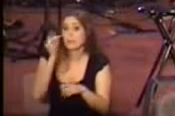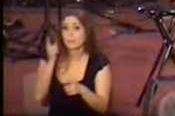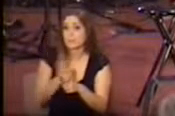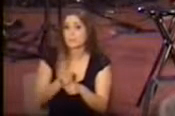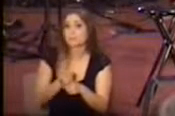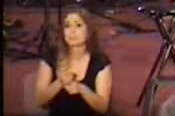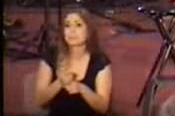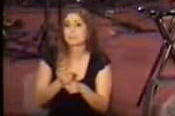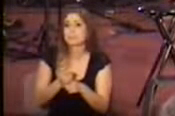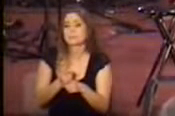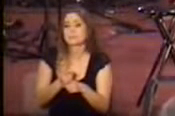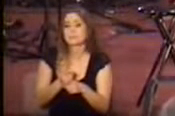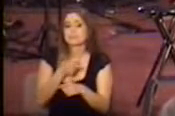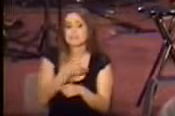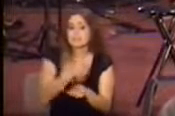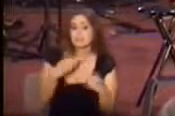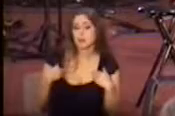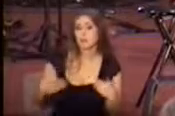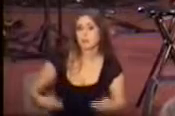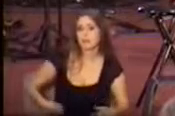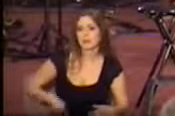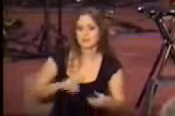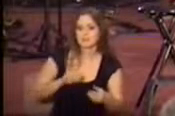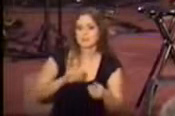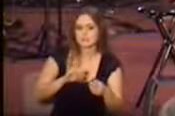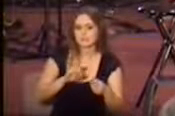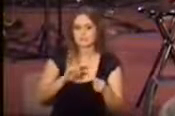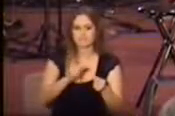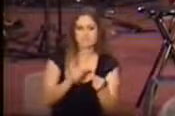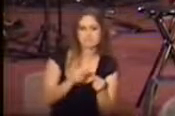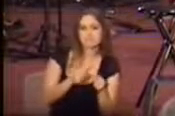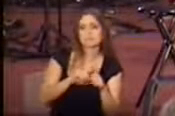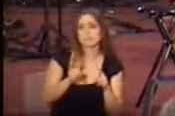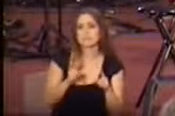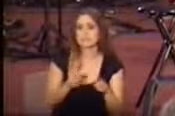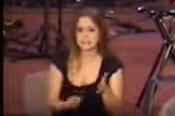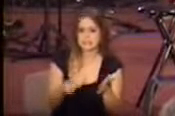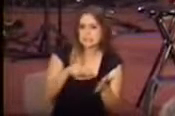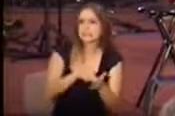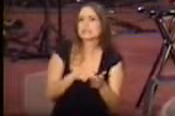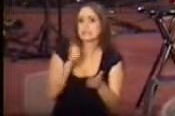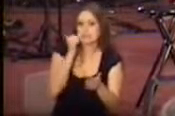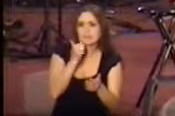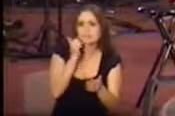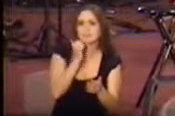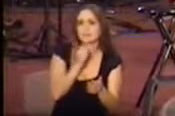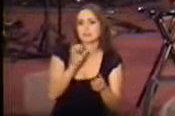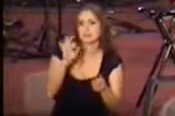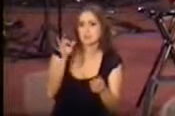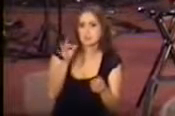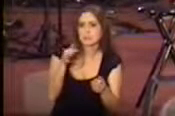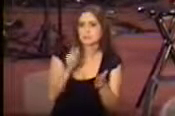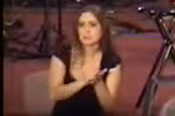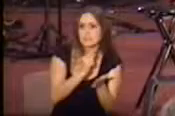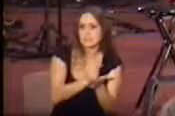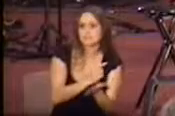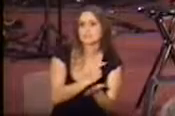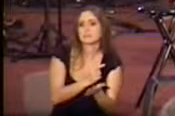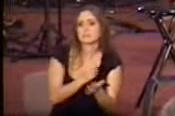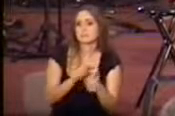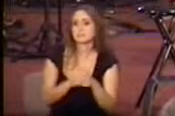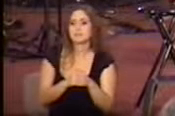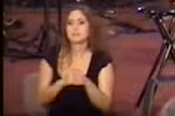Paul's body was mangled. He got up every day, preached the gospel to whoever God brought to his path.